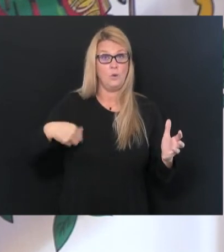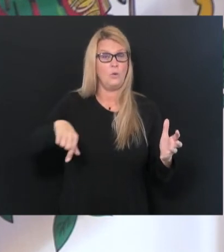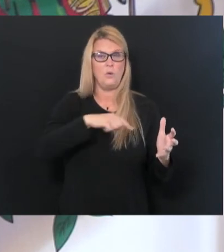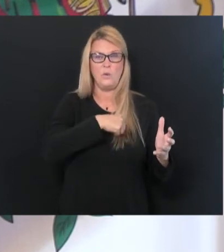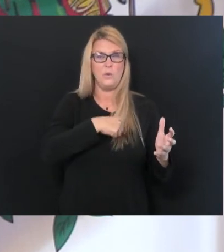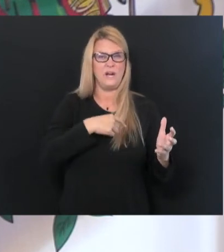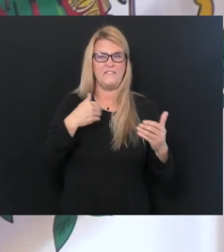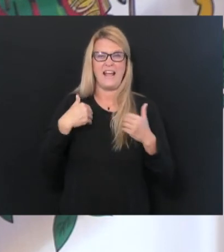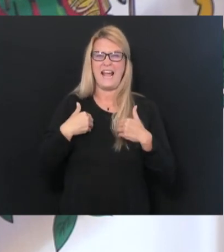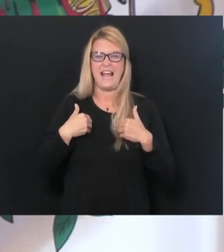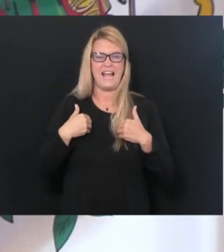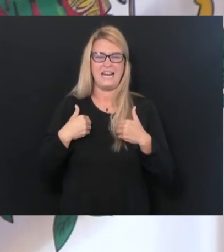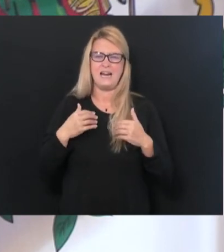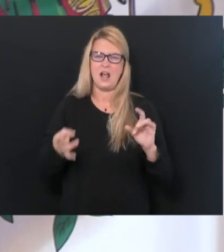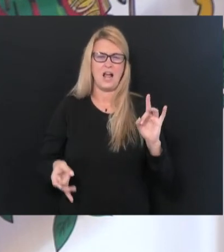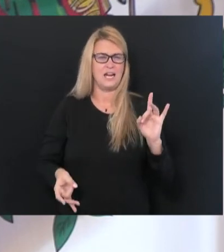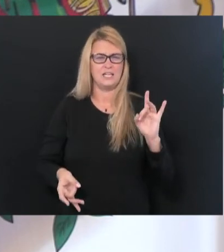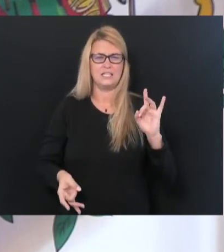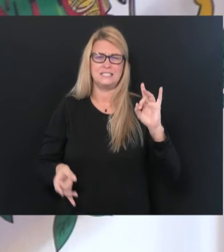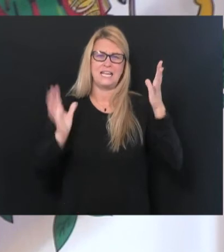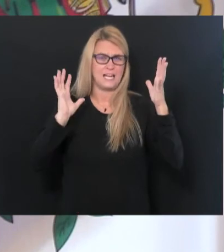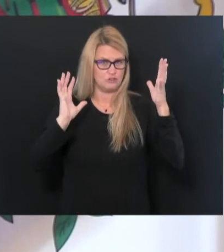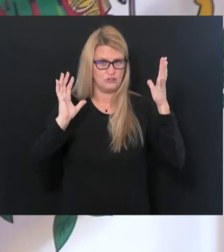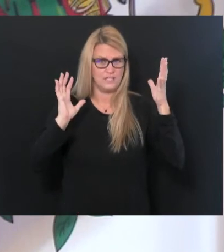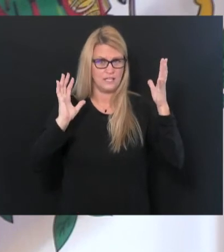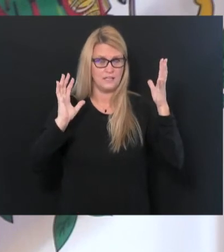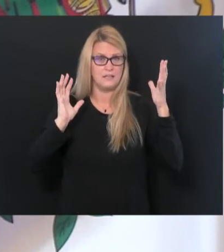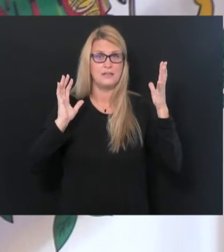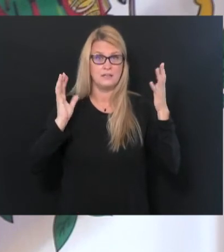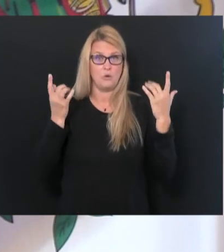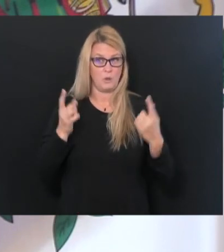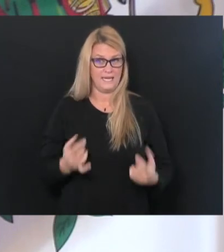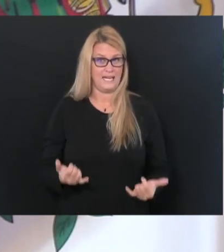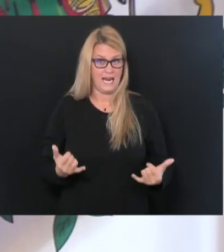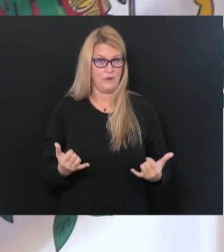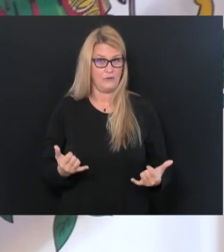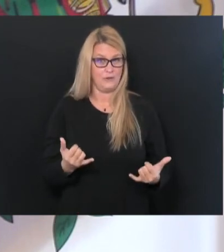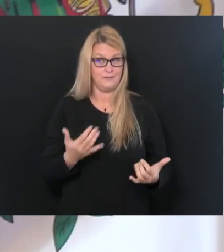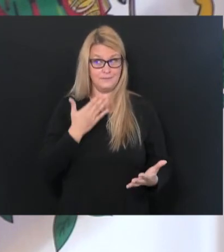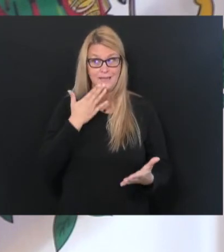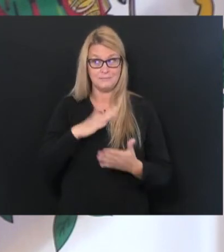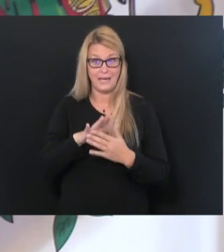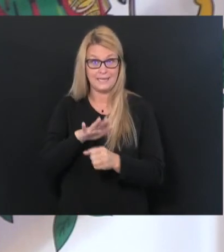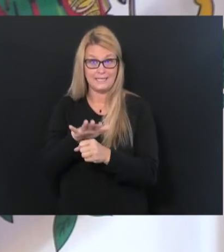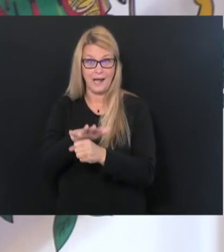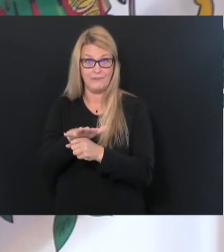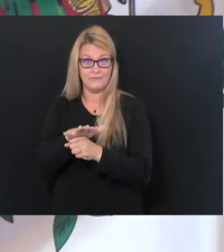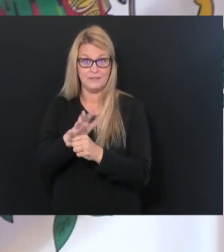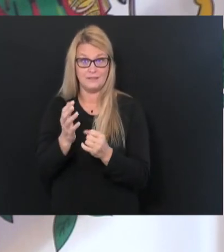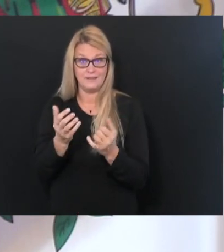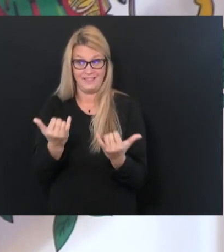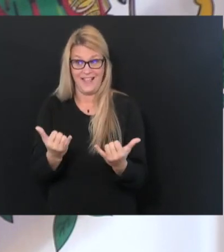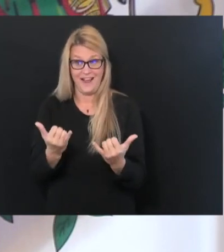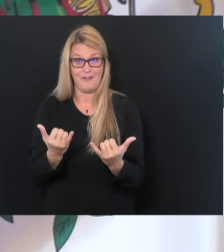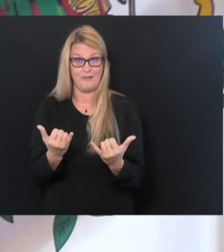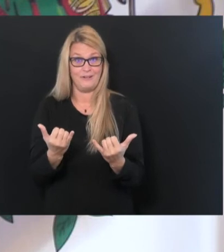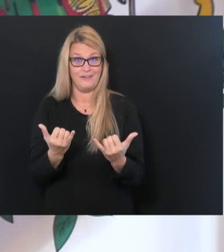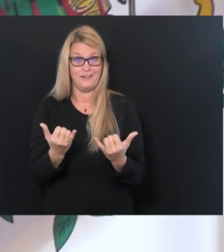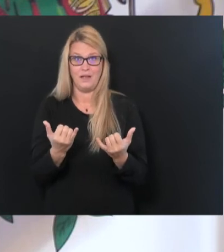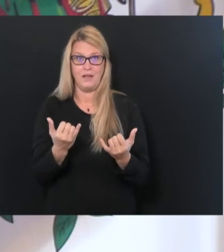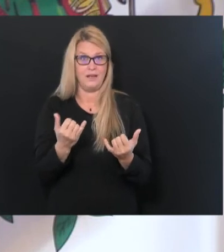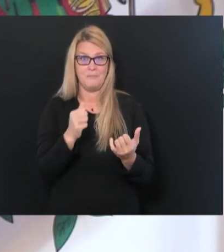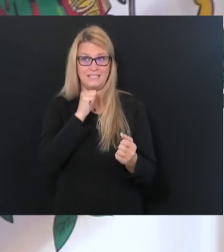had a catastrophe on our hands right now. It's bad enough the way it is. And it's